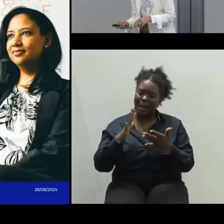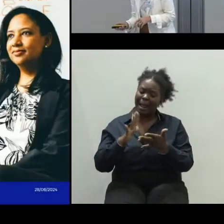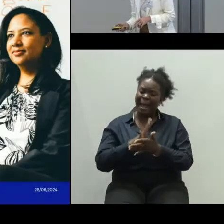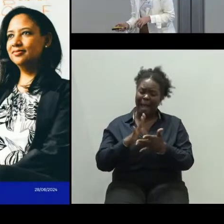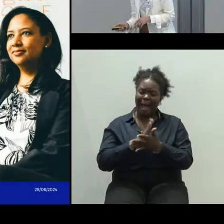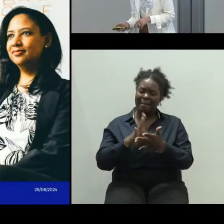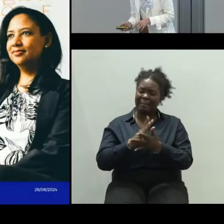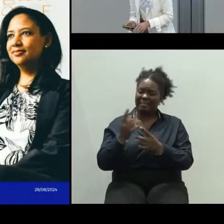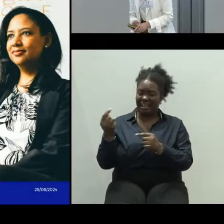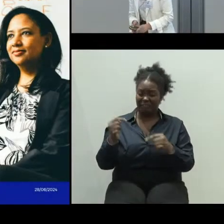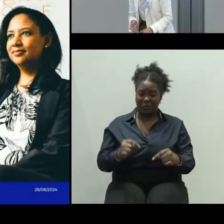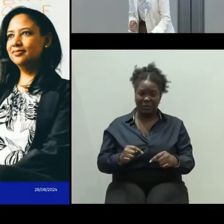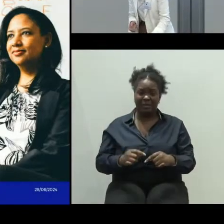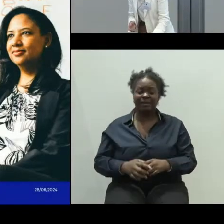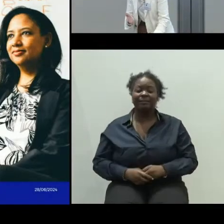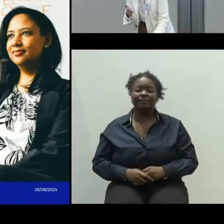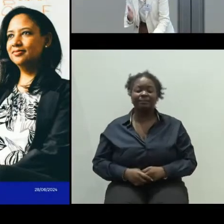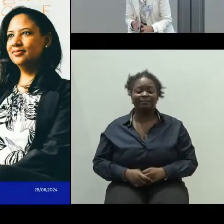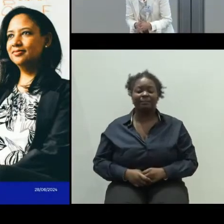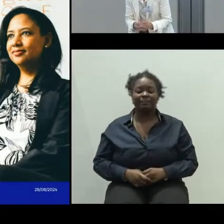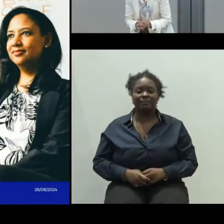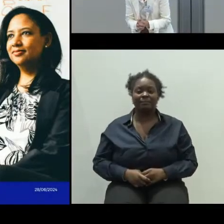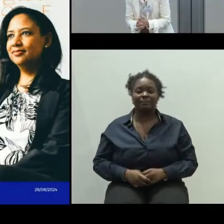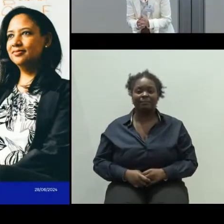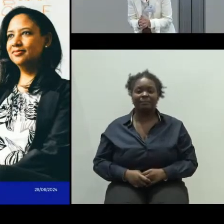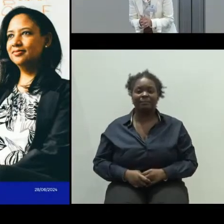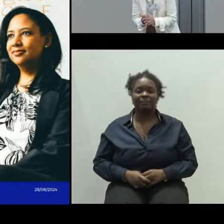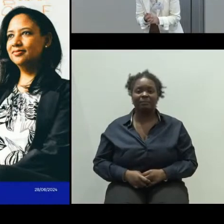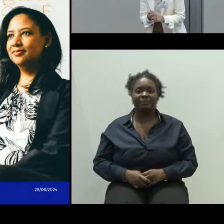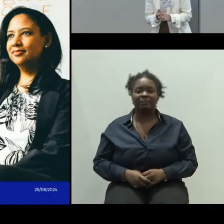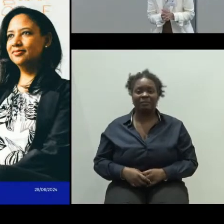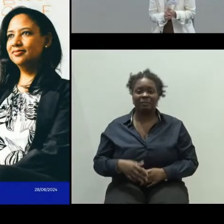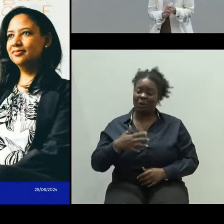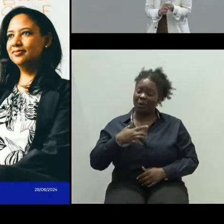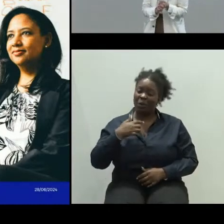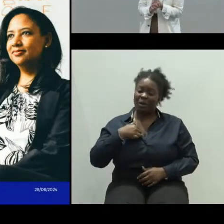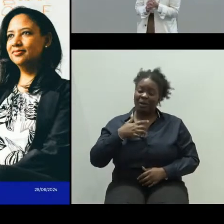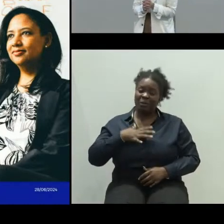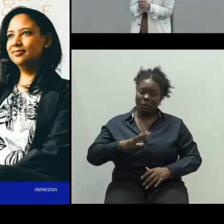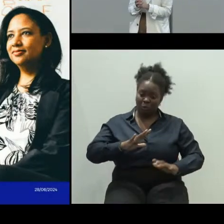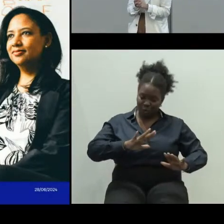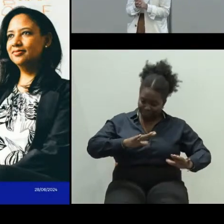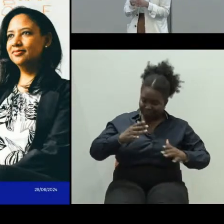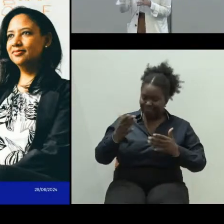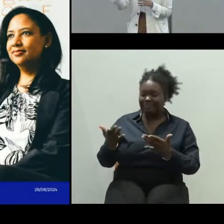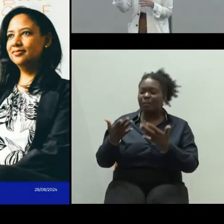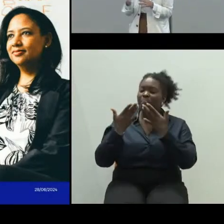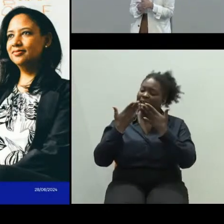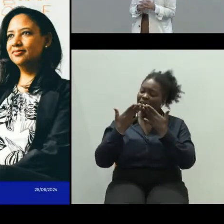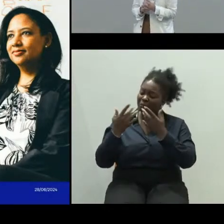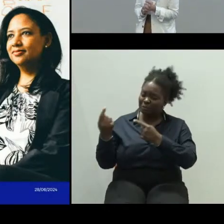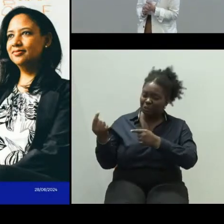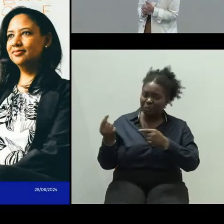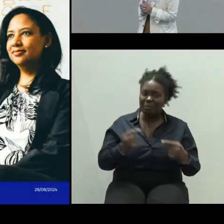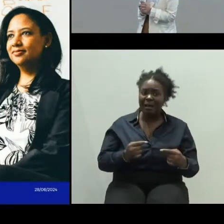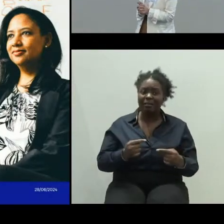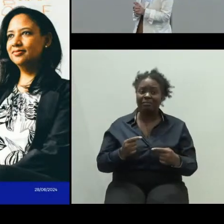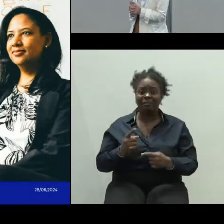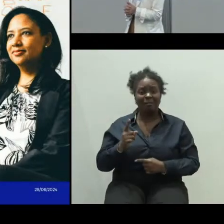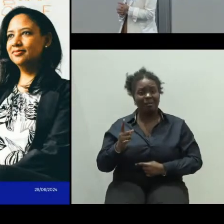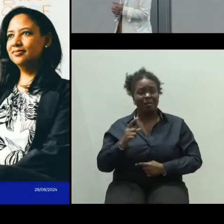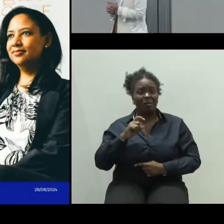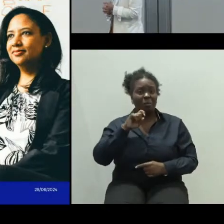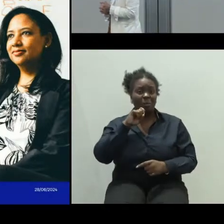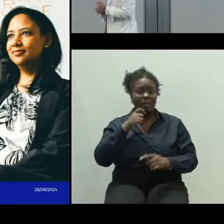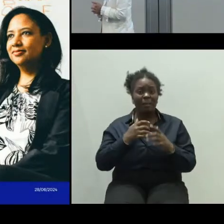you here, as I was saying. And so with this, Kristala, I'm going to give you the floor. Thank you so much for being here. She's going to tell us about